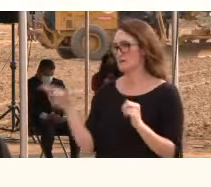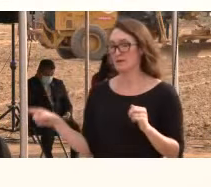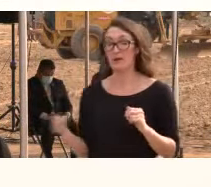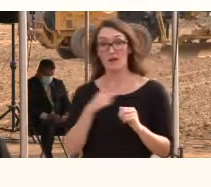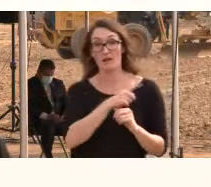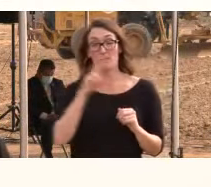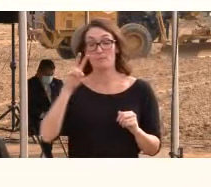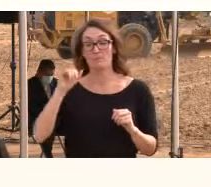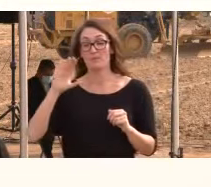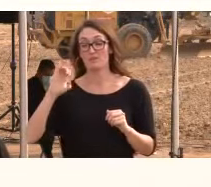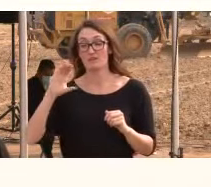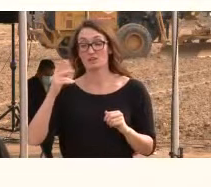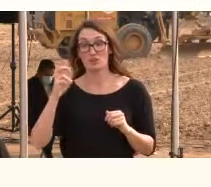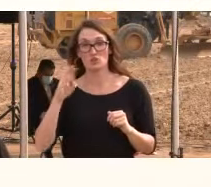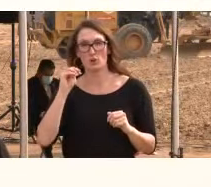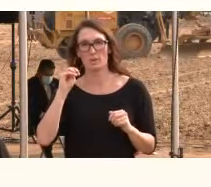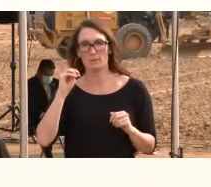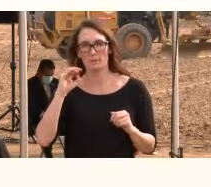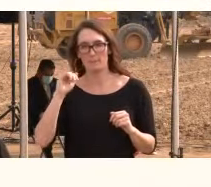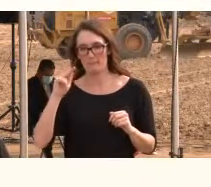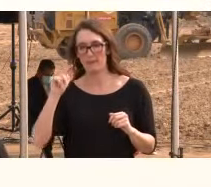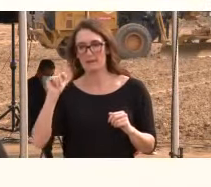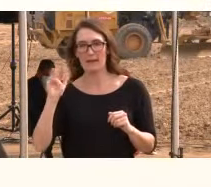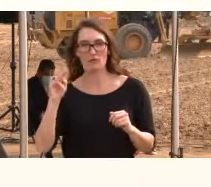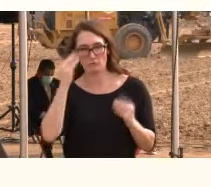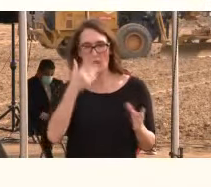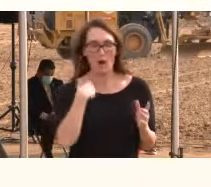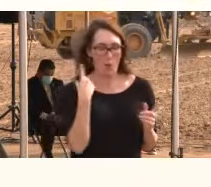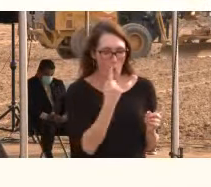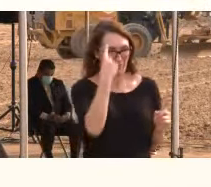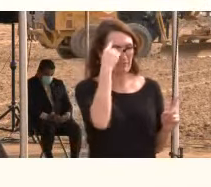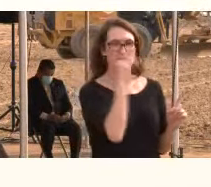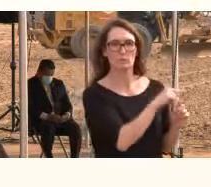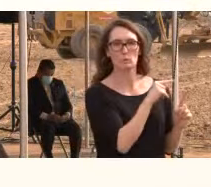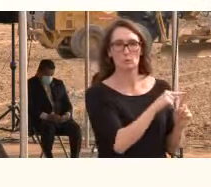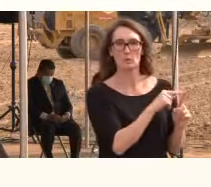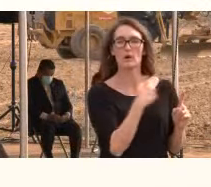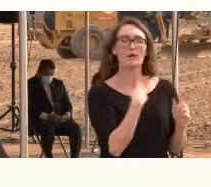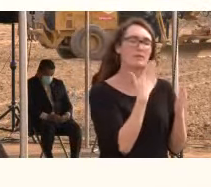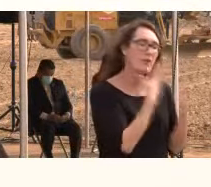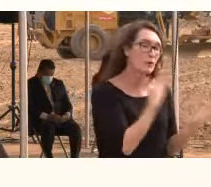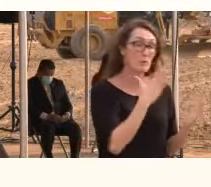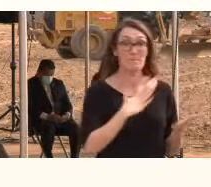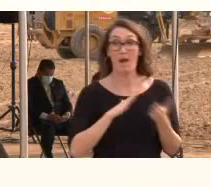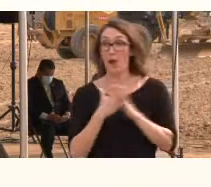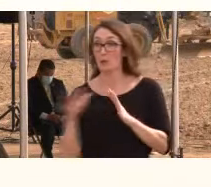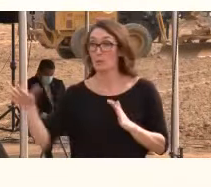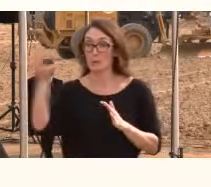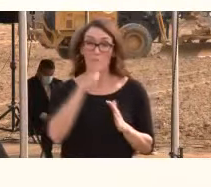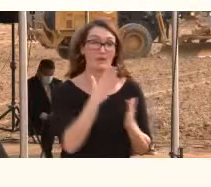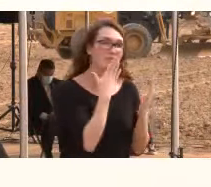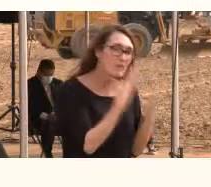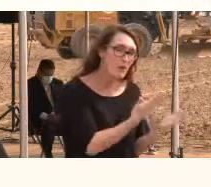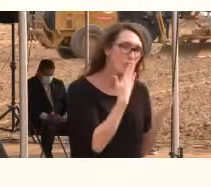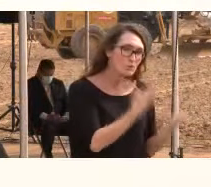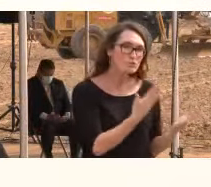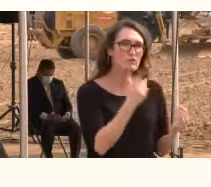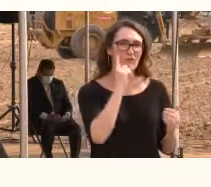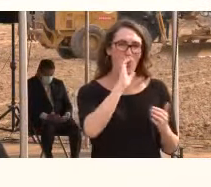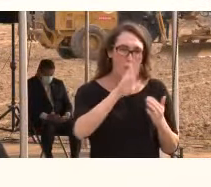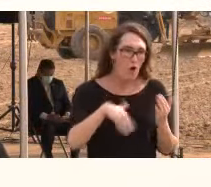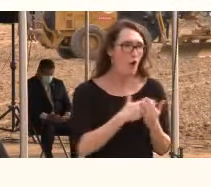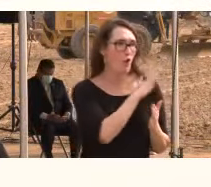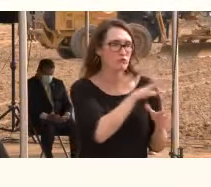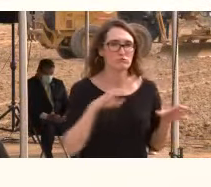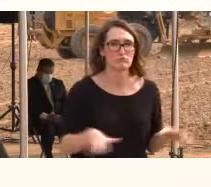Chancellor McTerrion, I earnestly think of you, and I say thank you. My community thanks you for all of the work that